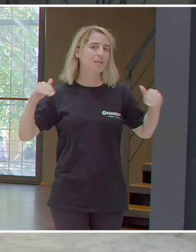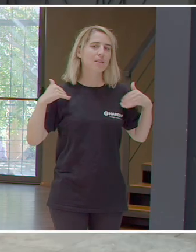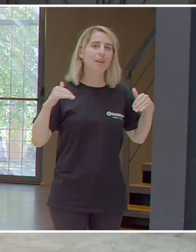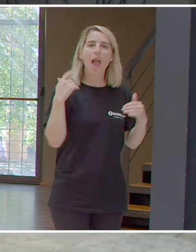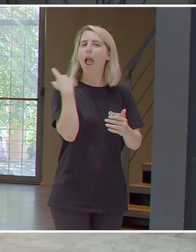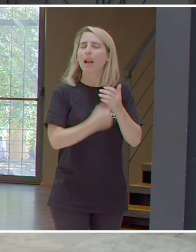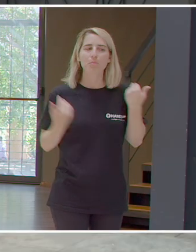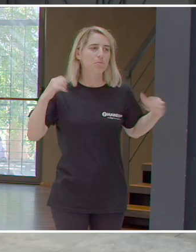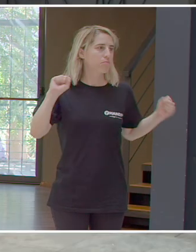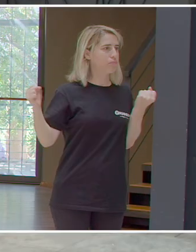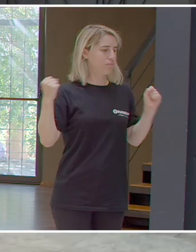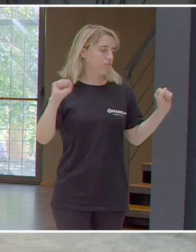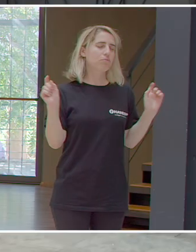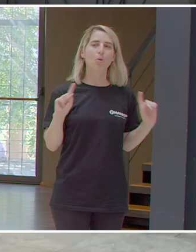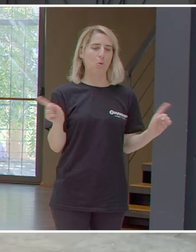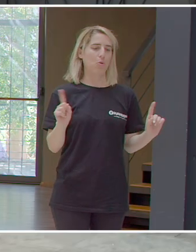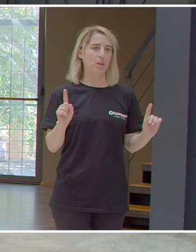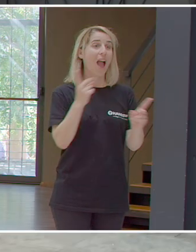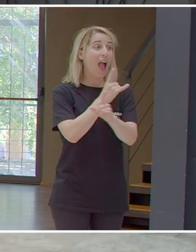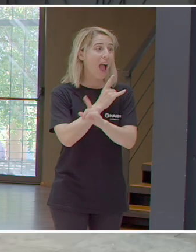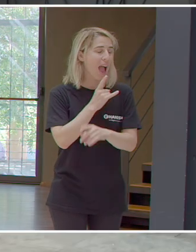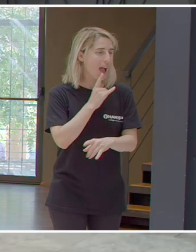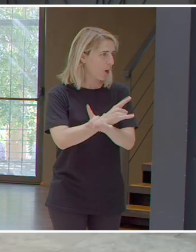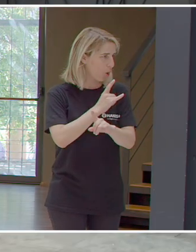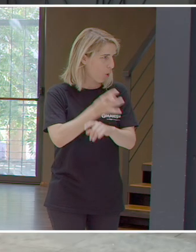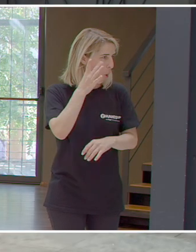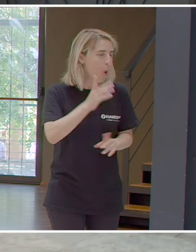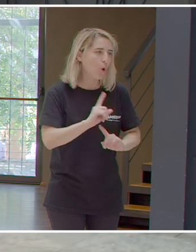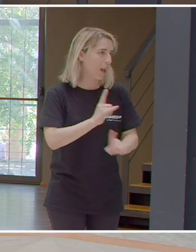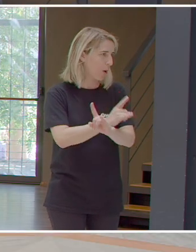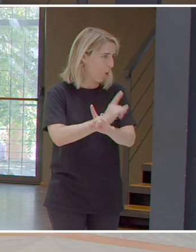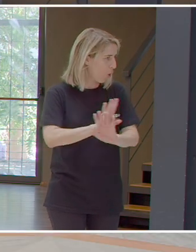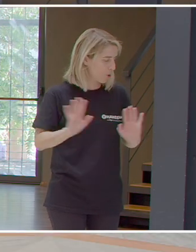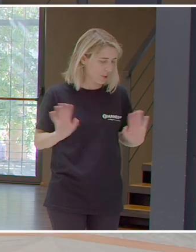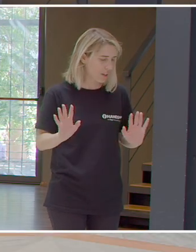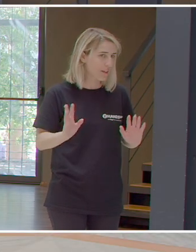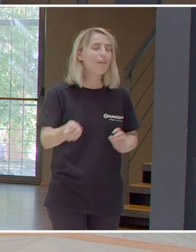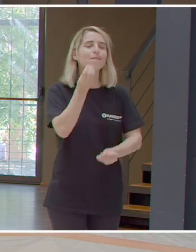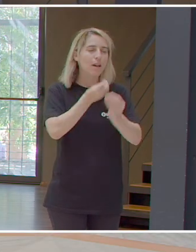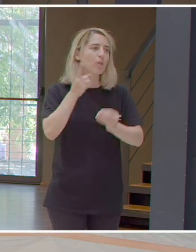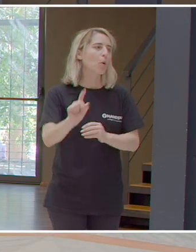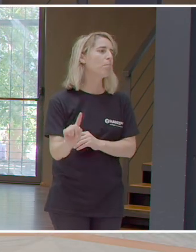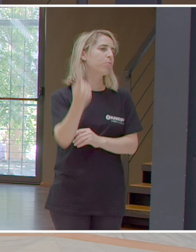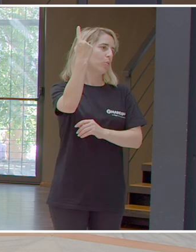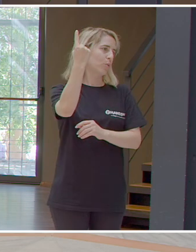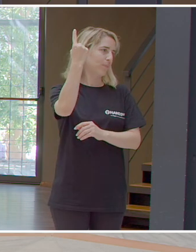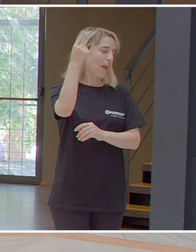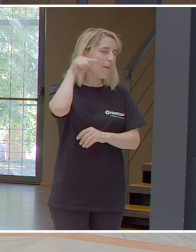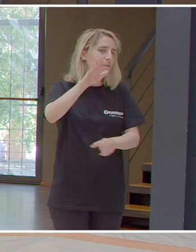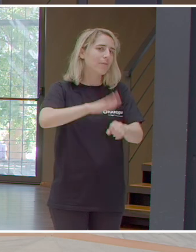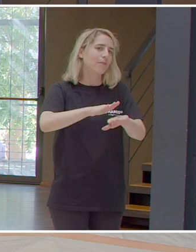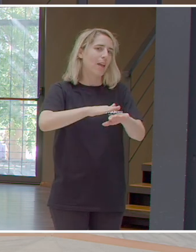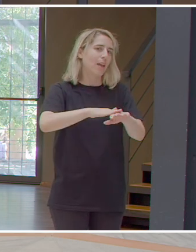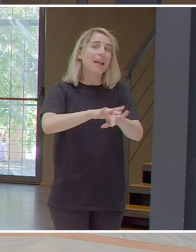movement, inactivity, and neither is alcohol. It is what we eat. And good thing is,